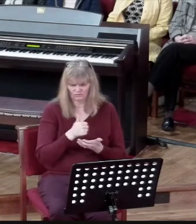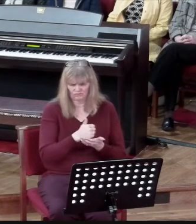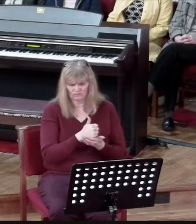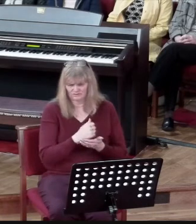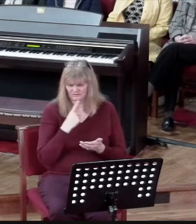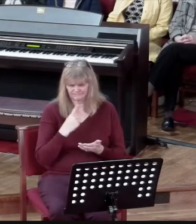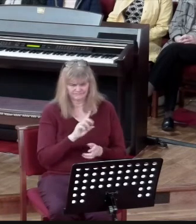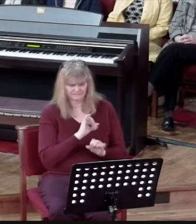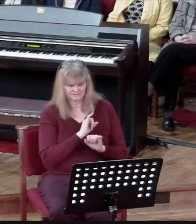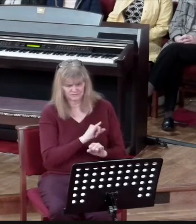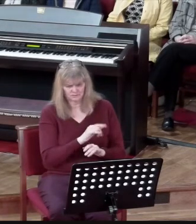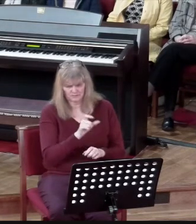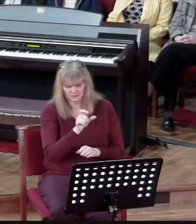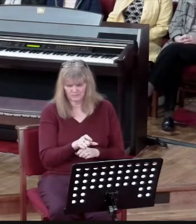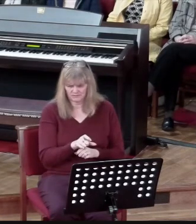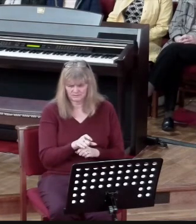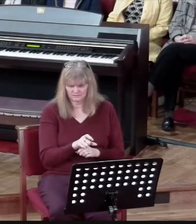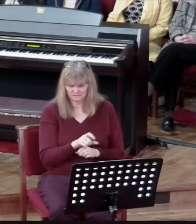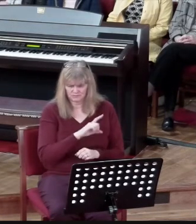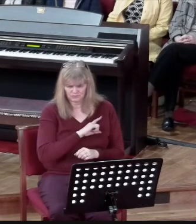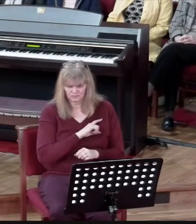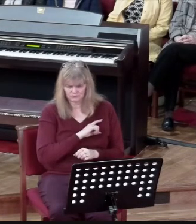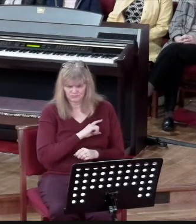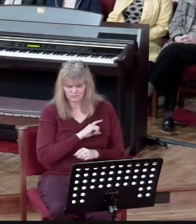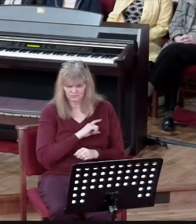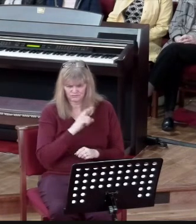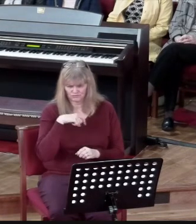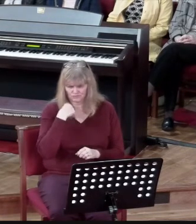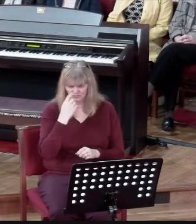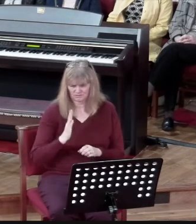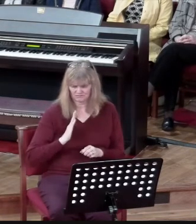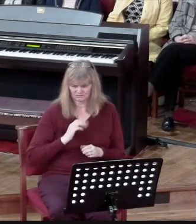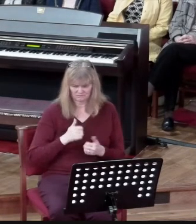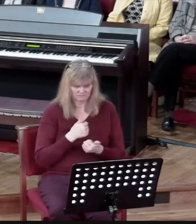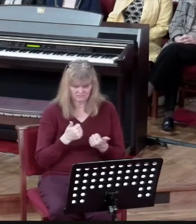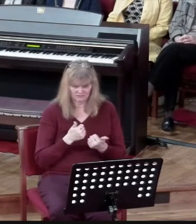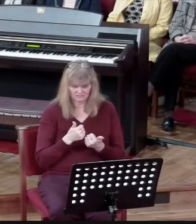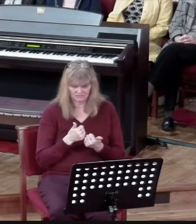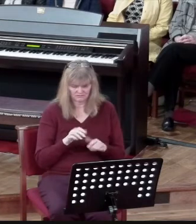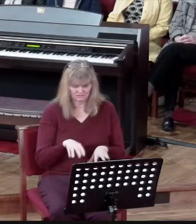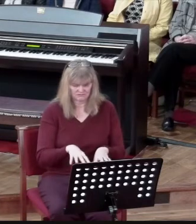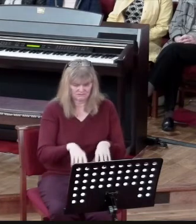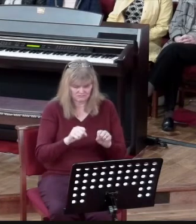the believer and all those matters of grace and love that surround us.